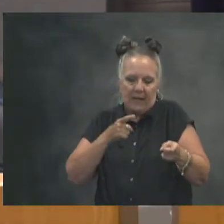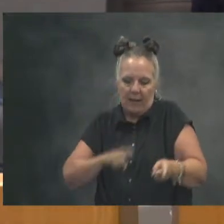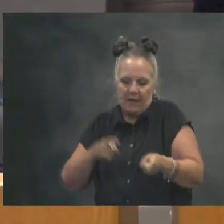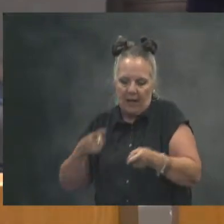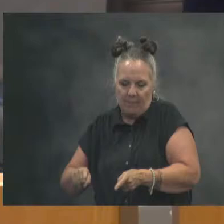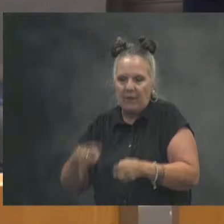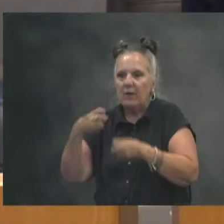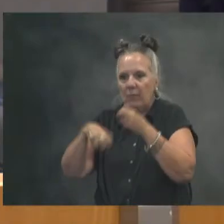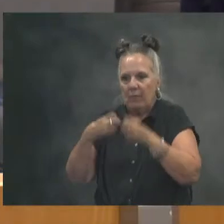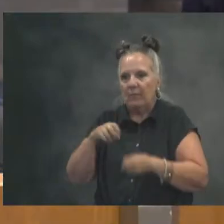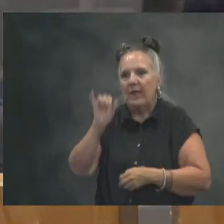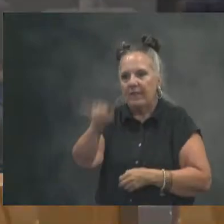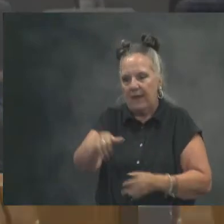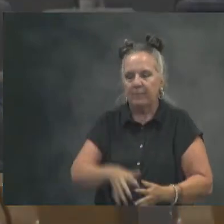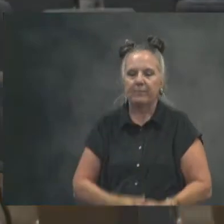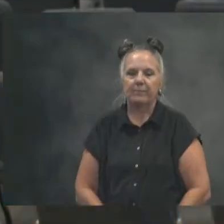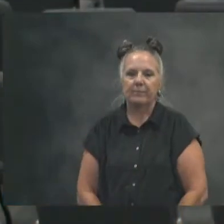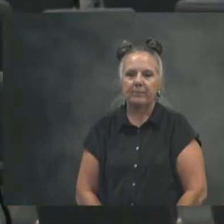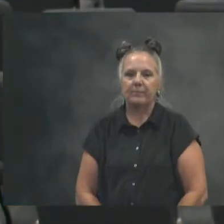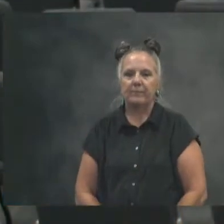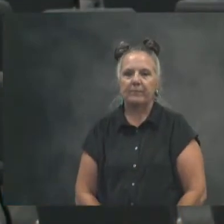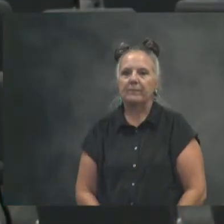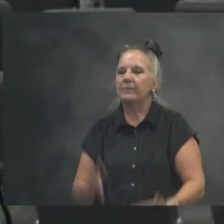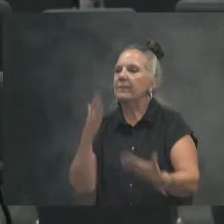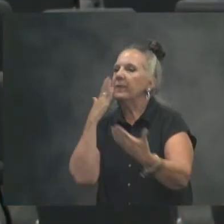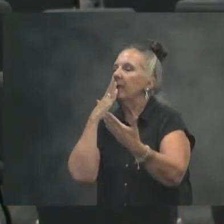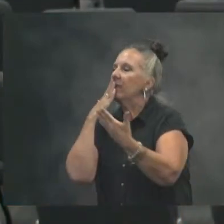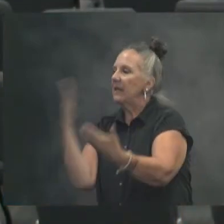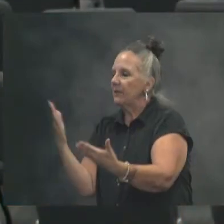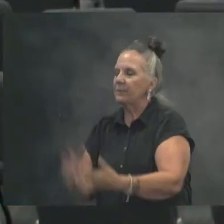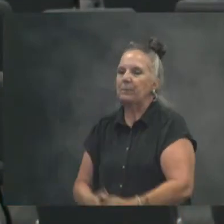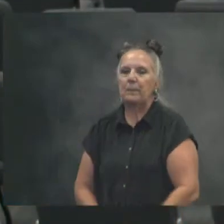So that's it. Thank you, Mrs. Murray.